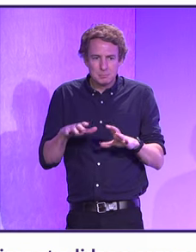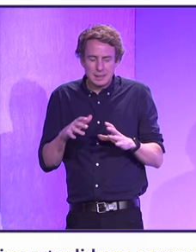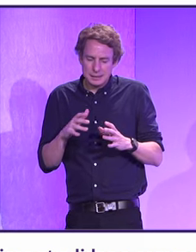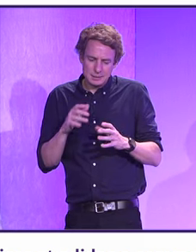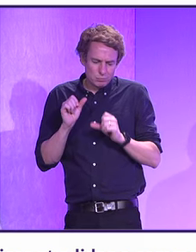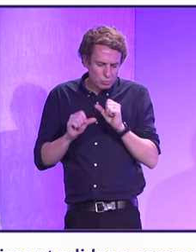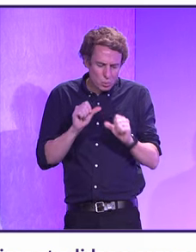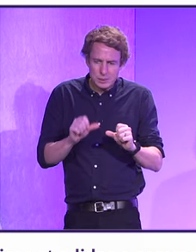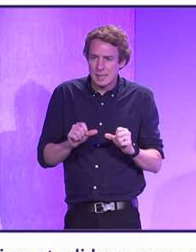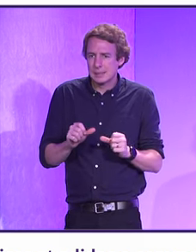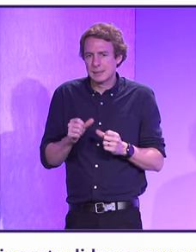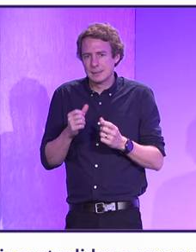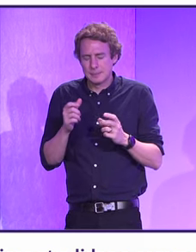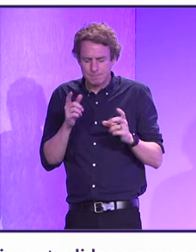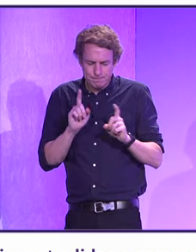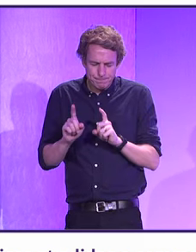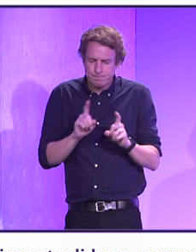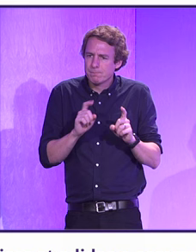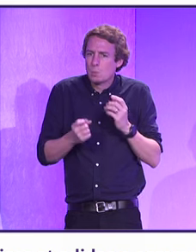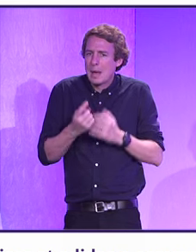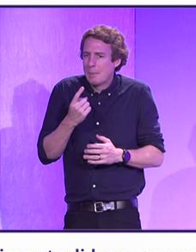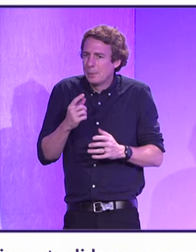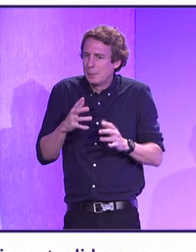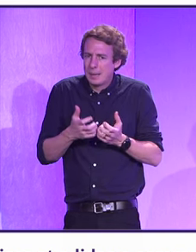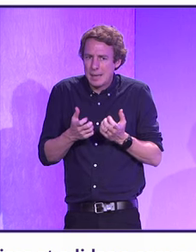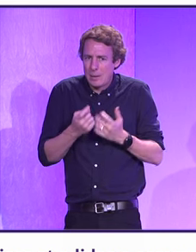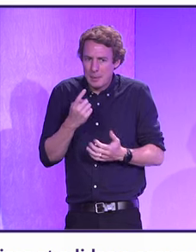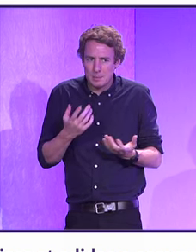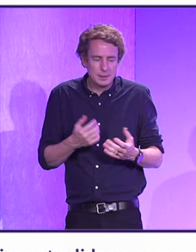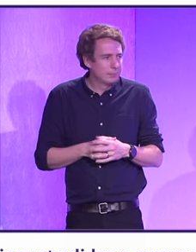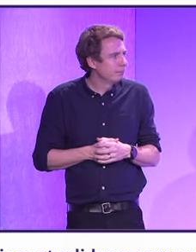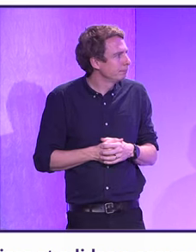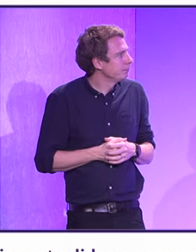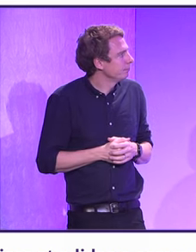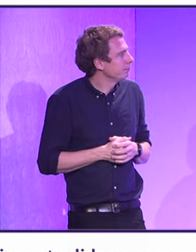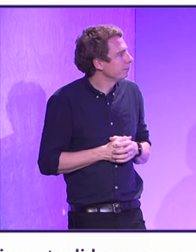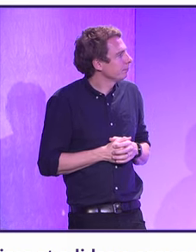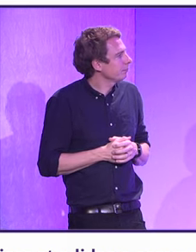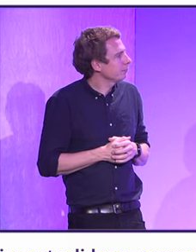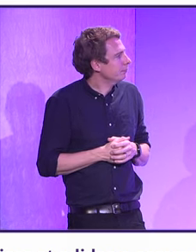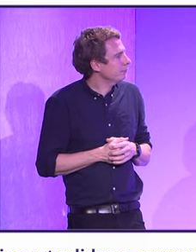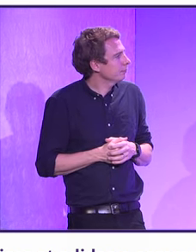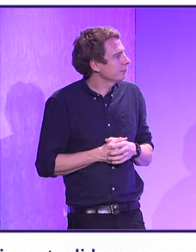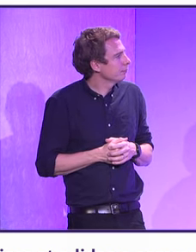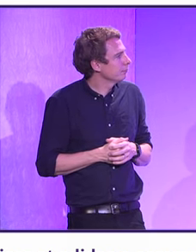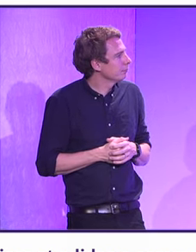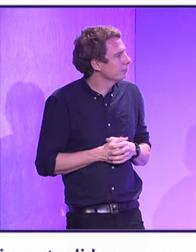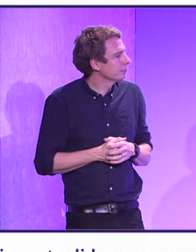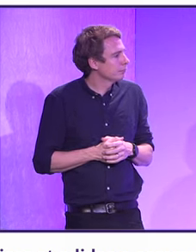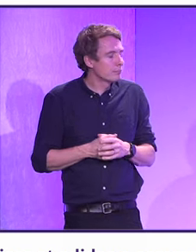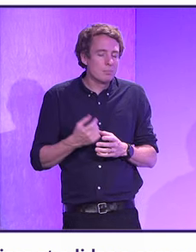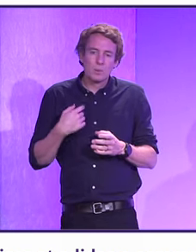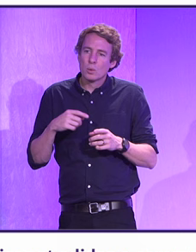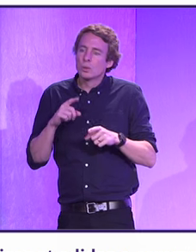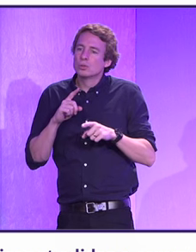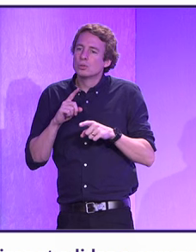testing missing, process-wise, so what happened to really understand. Here we try to have